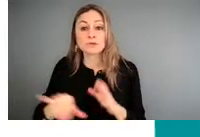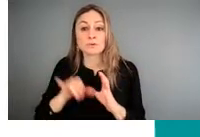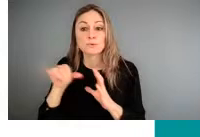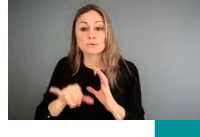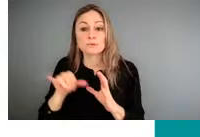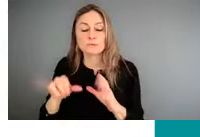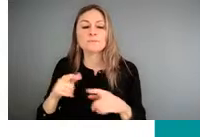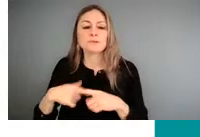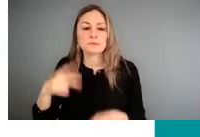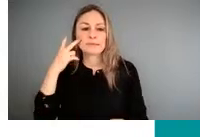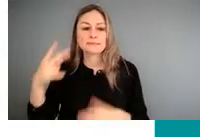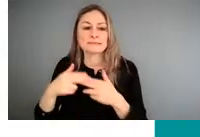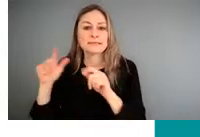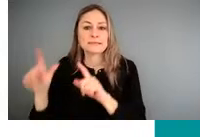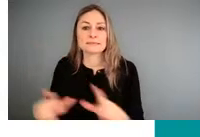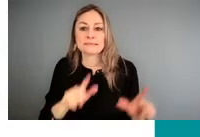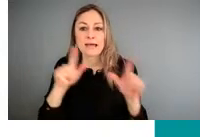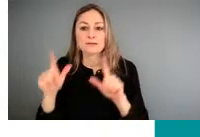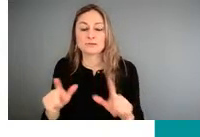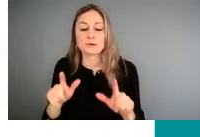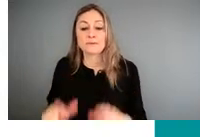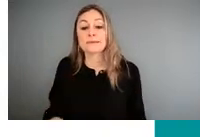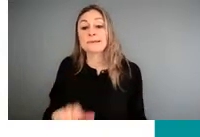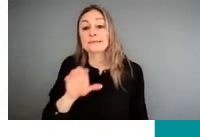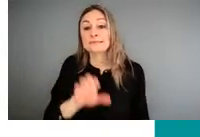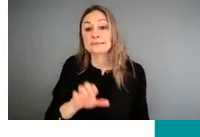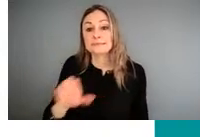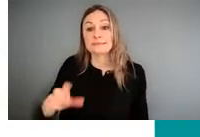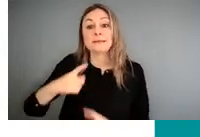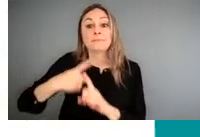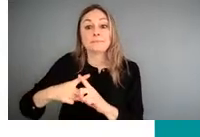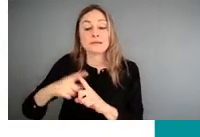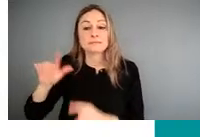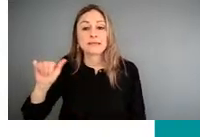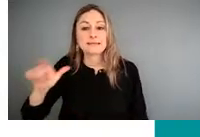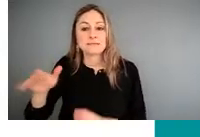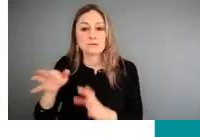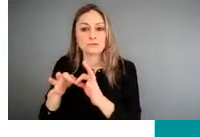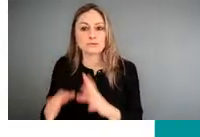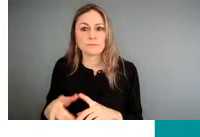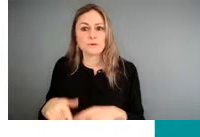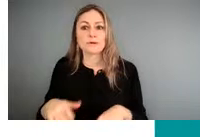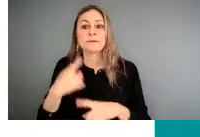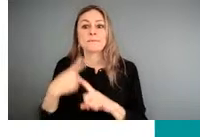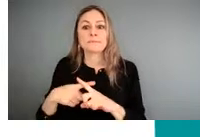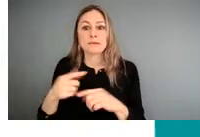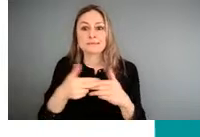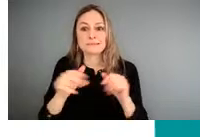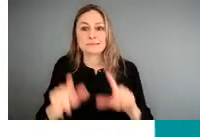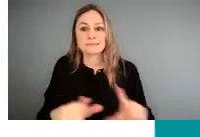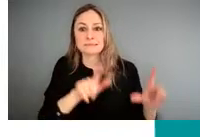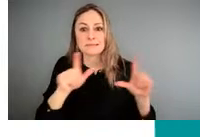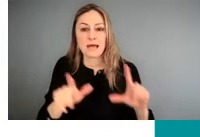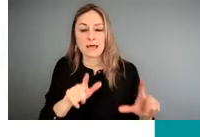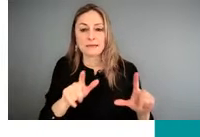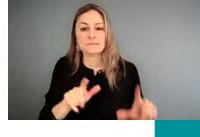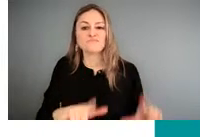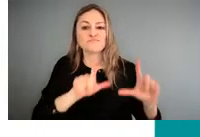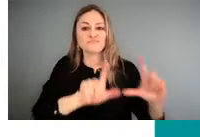slideshow, closed captioning, and the ASL interpreter. Still be able to hear different people speaking, but may not see